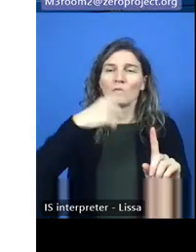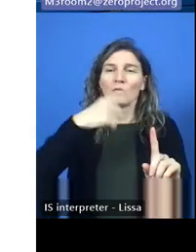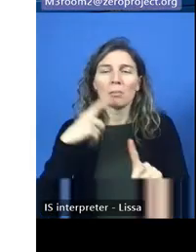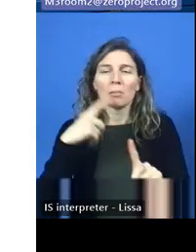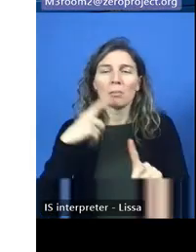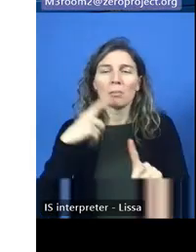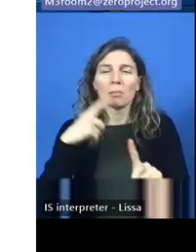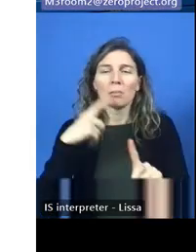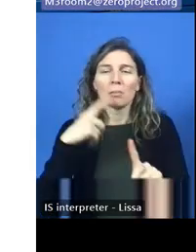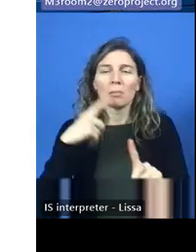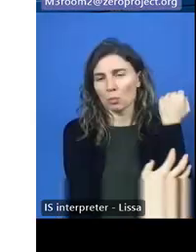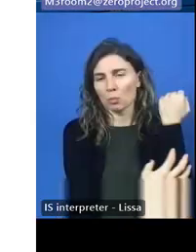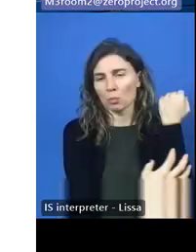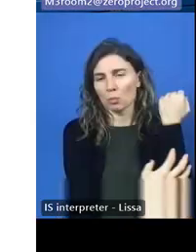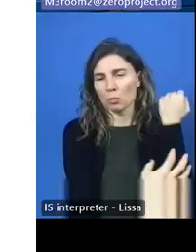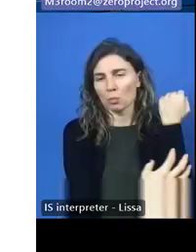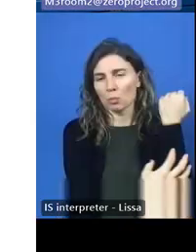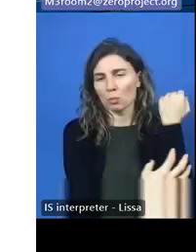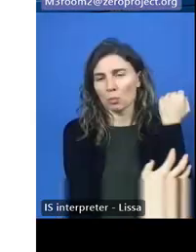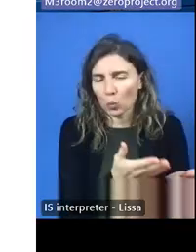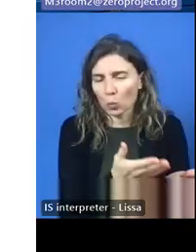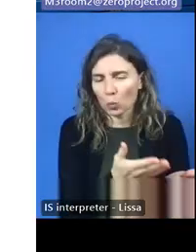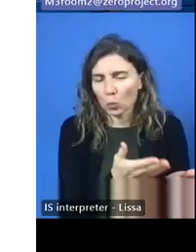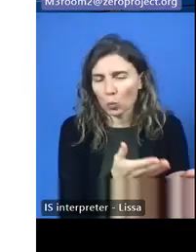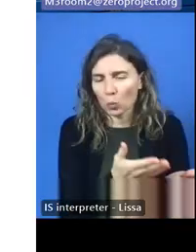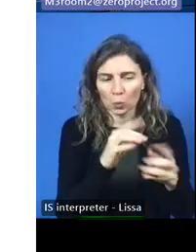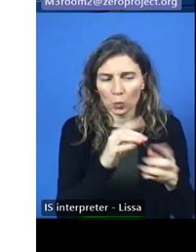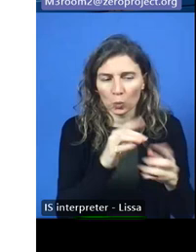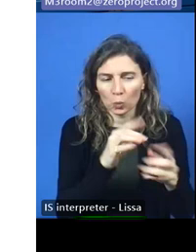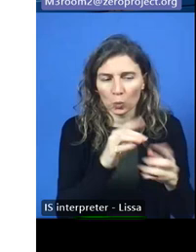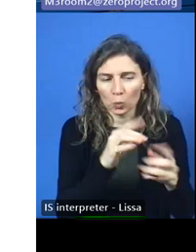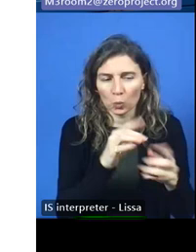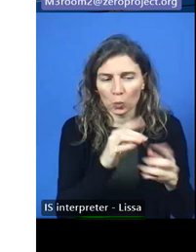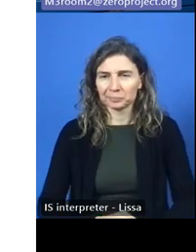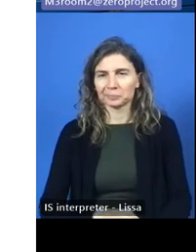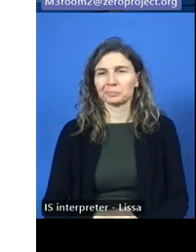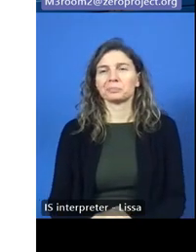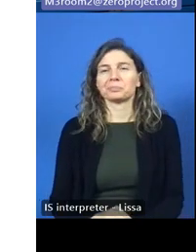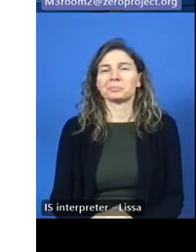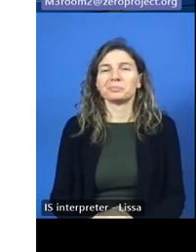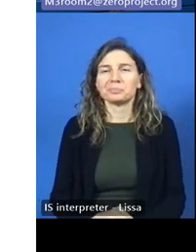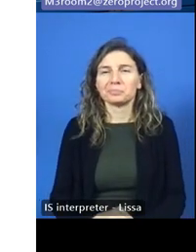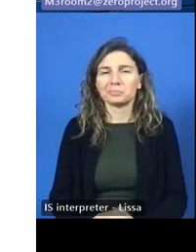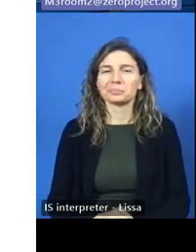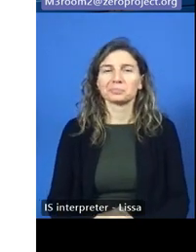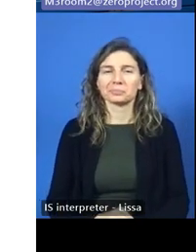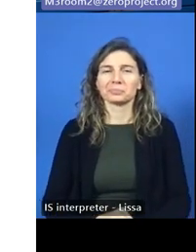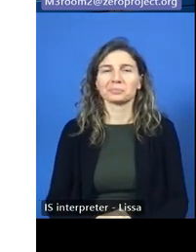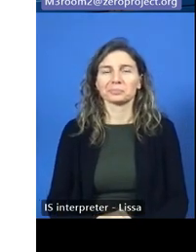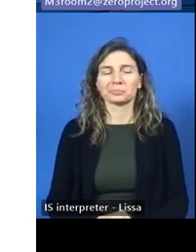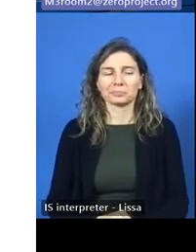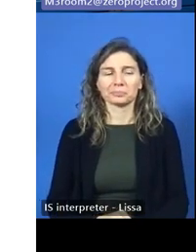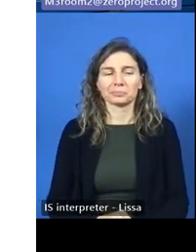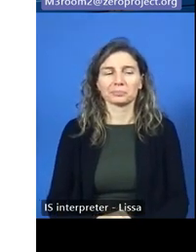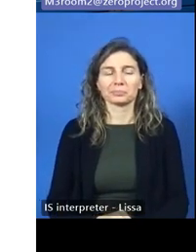So I come representing the organization Peace and Esperanza, which to English, it translates to peace and hope.